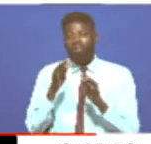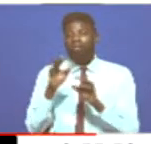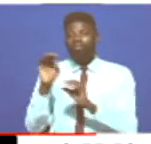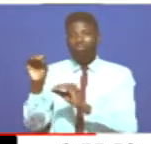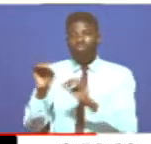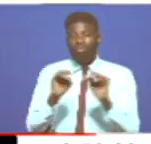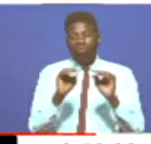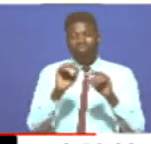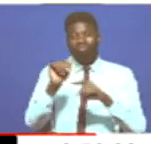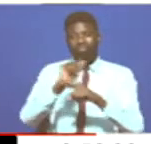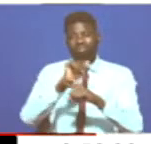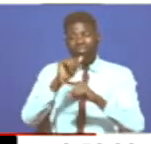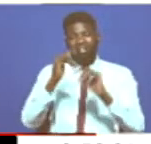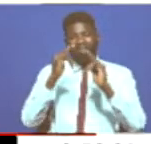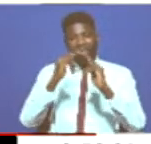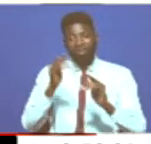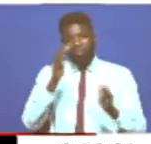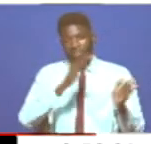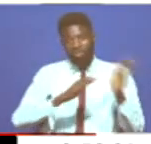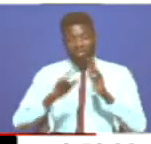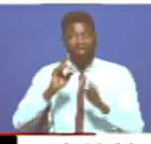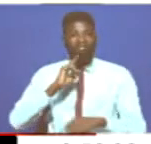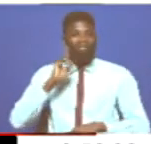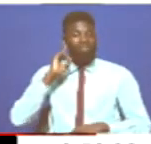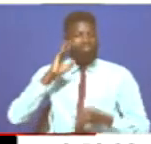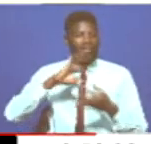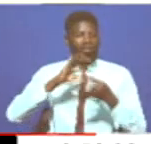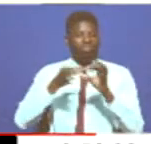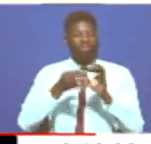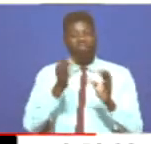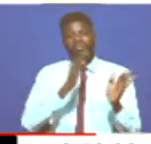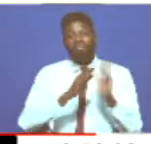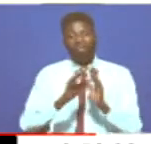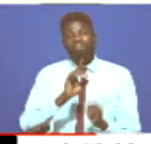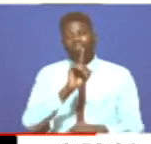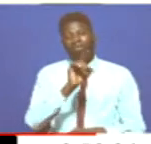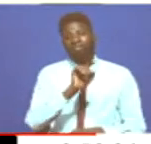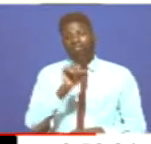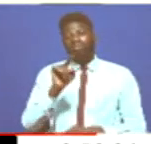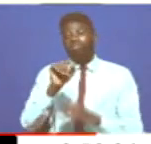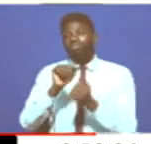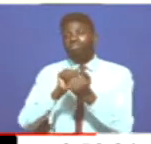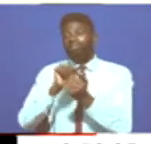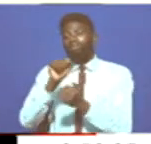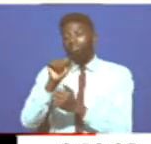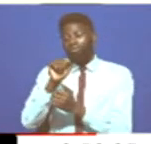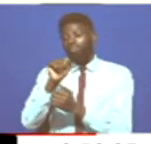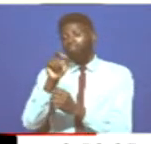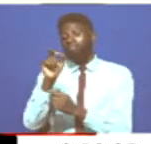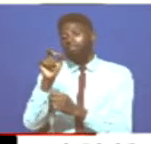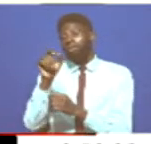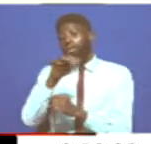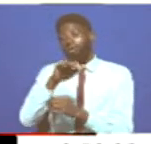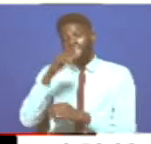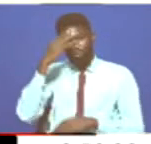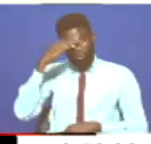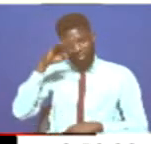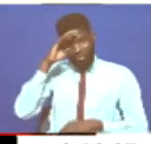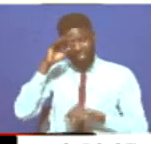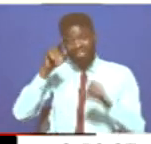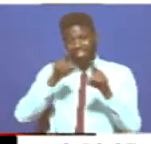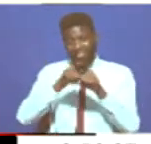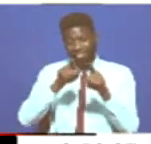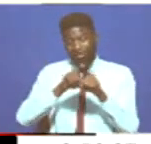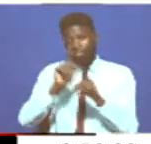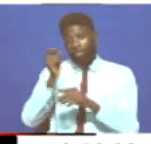preparation for the 24th Summer Deaf Olympics, slated for 1st to 15th March in Brazil. Kenya will also be represented in the